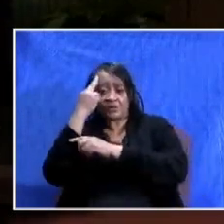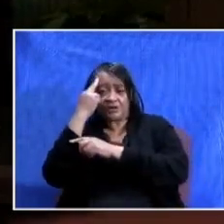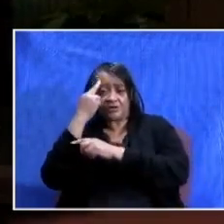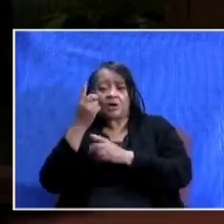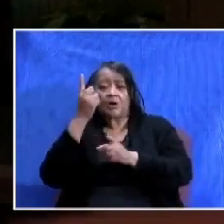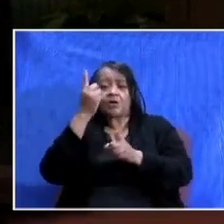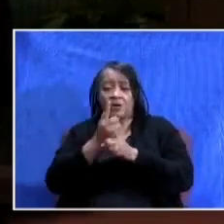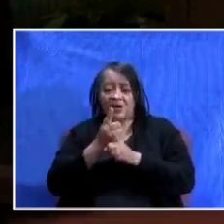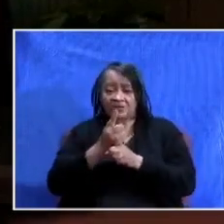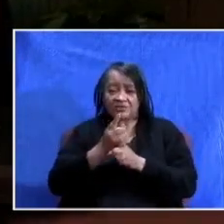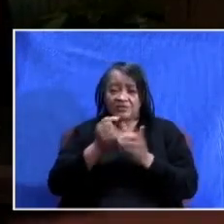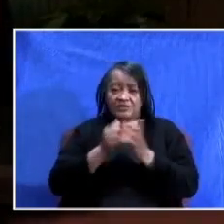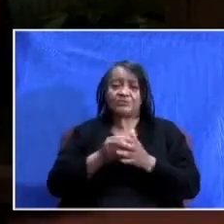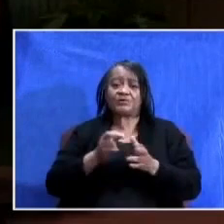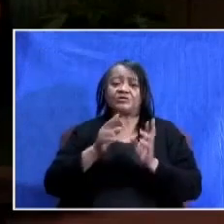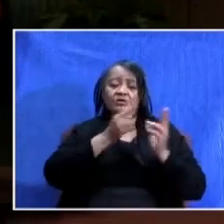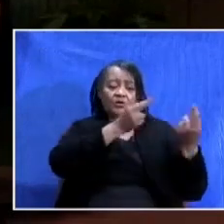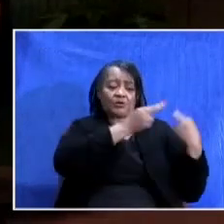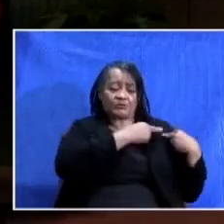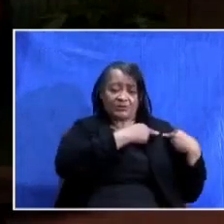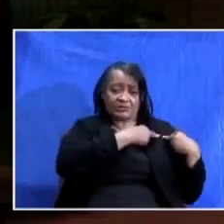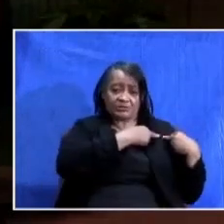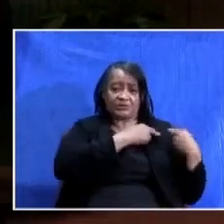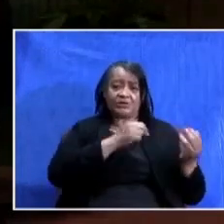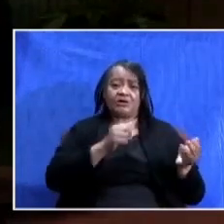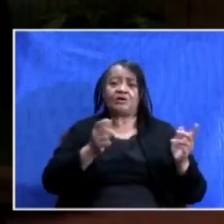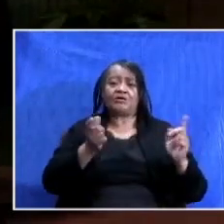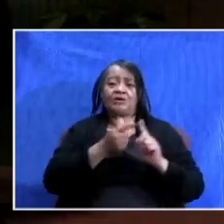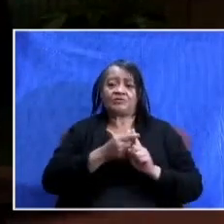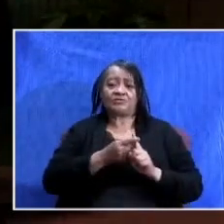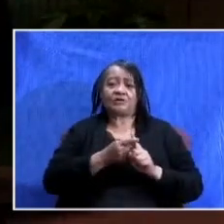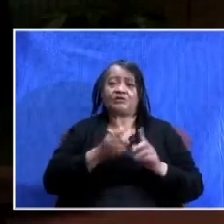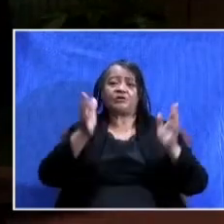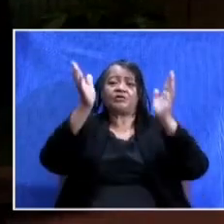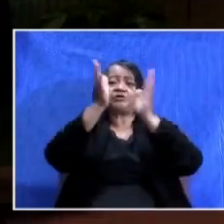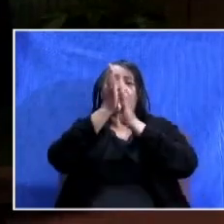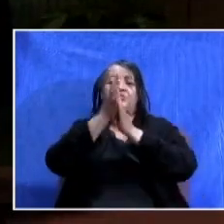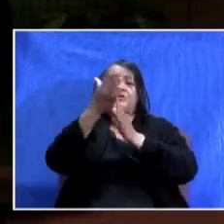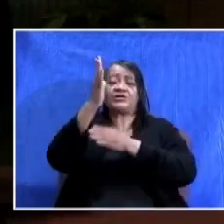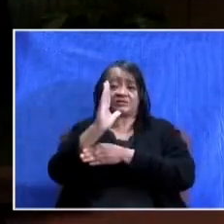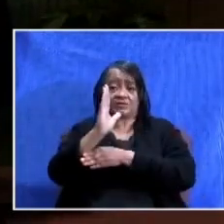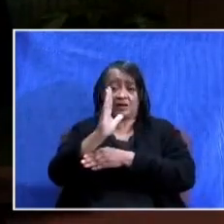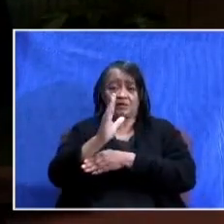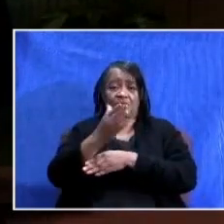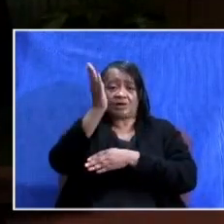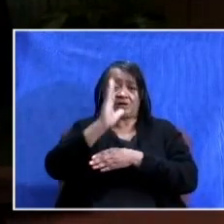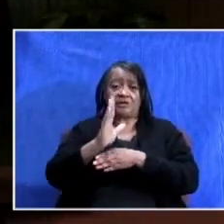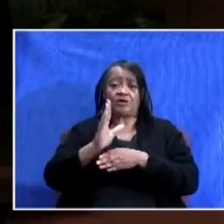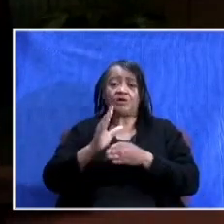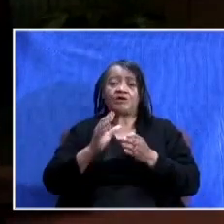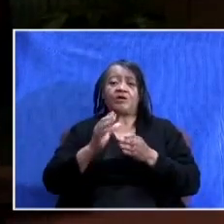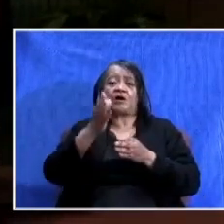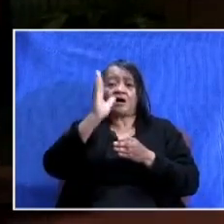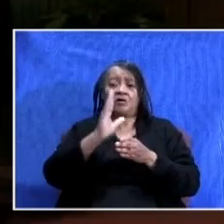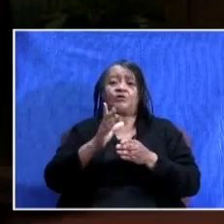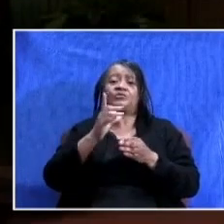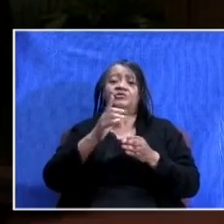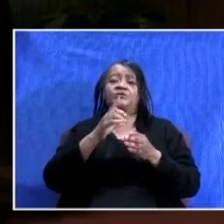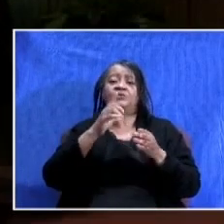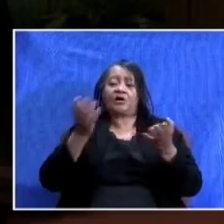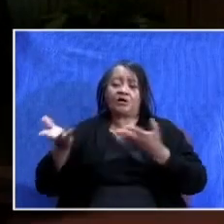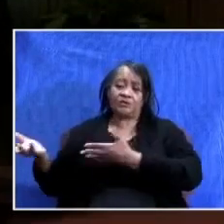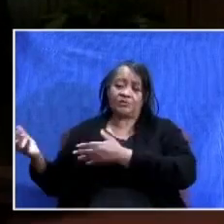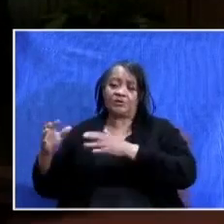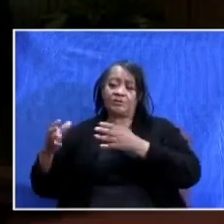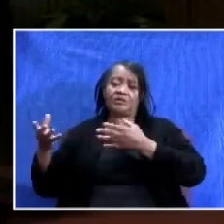a right, and a responsibility to praise God, the God who has got us